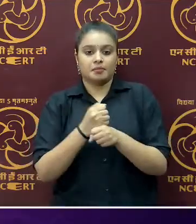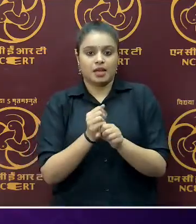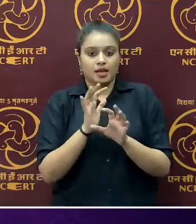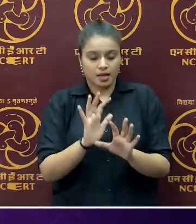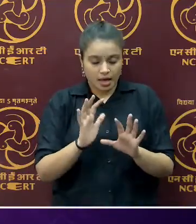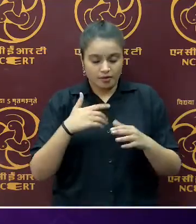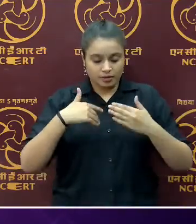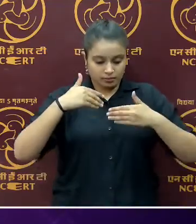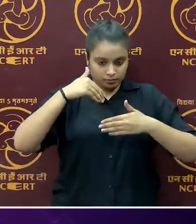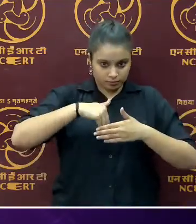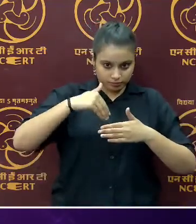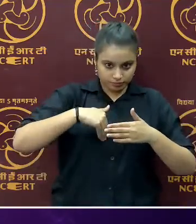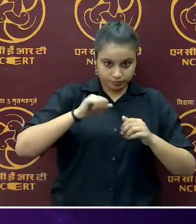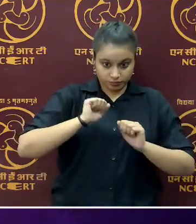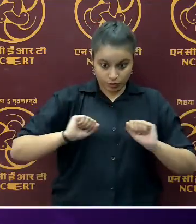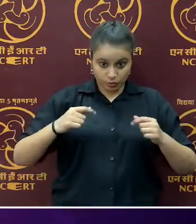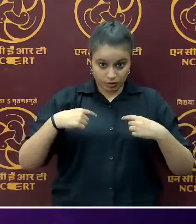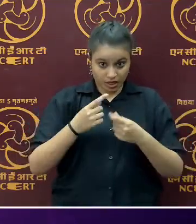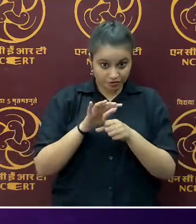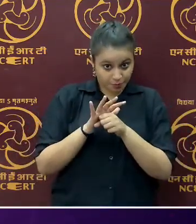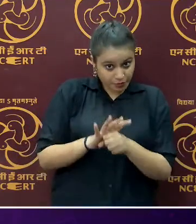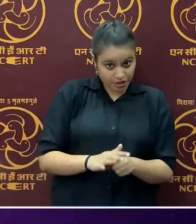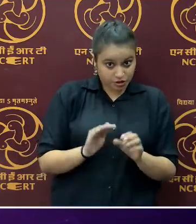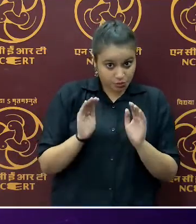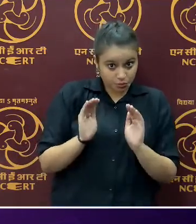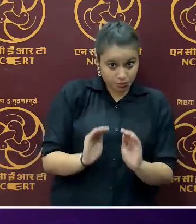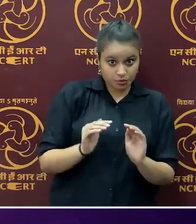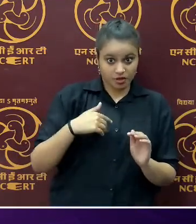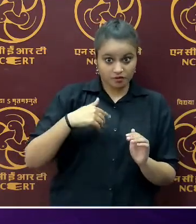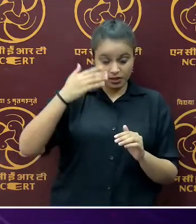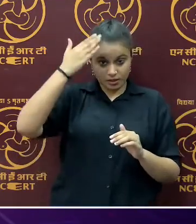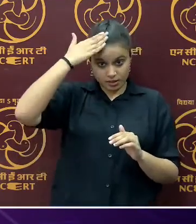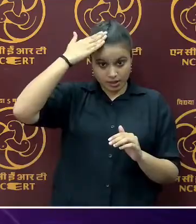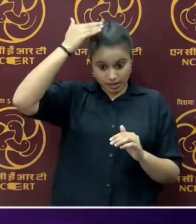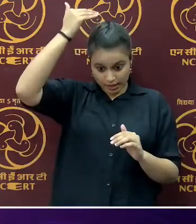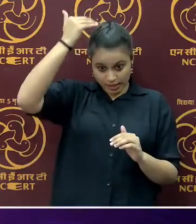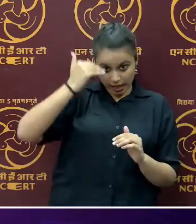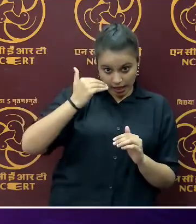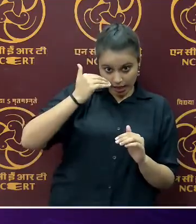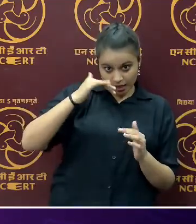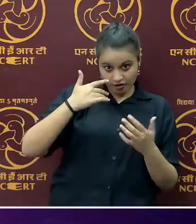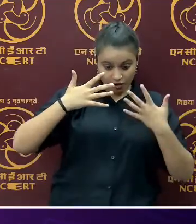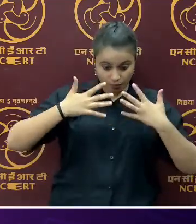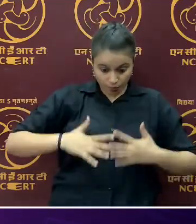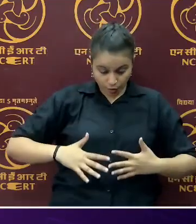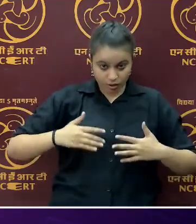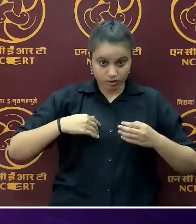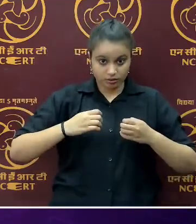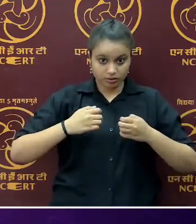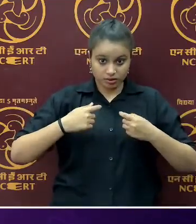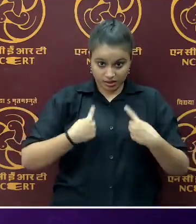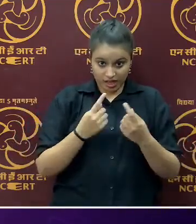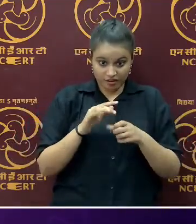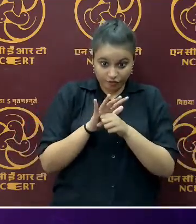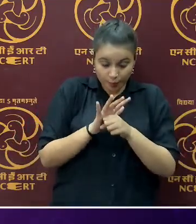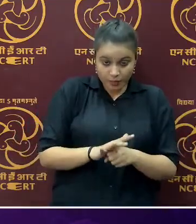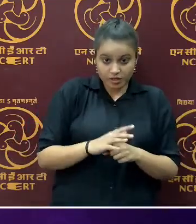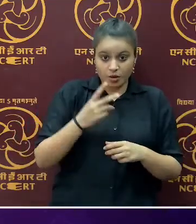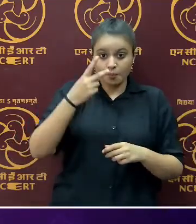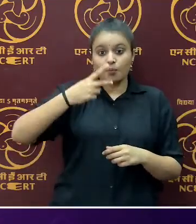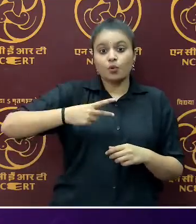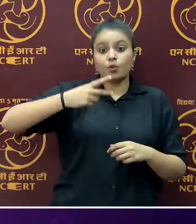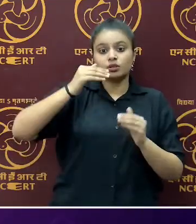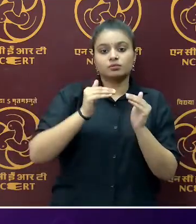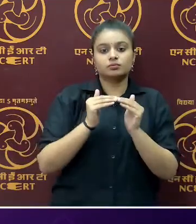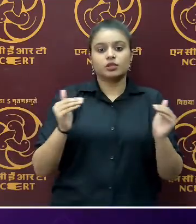fluids are also exerting pressure. So the pressure is coming from here, our body is exerting pressure. So both the pressures